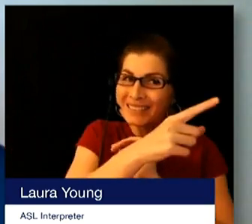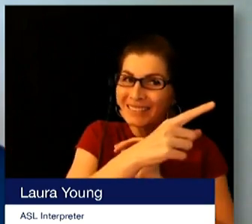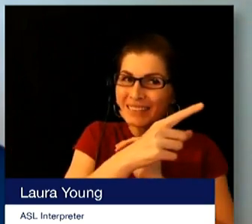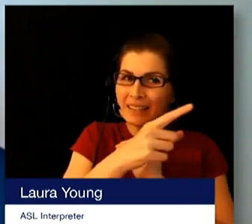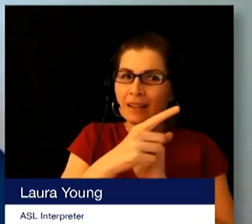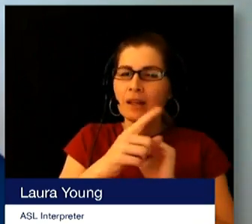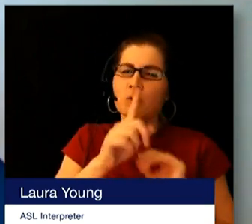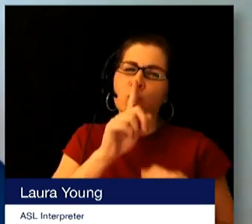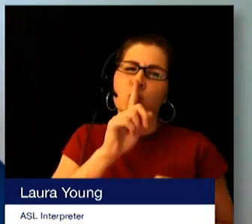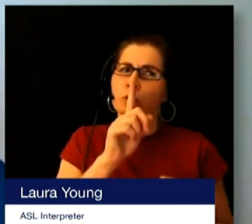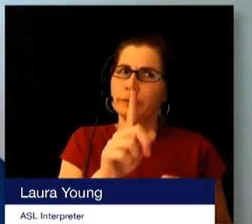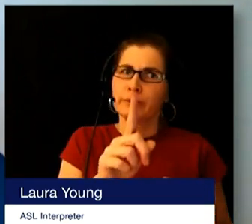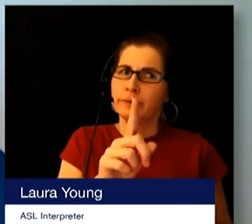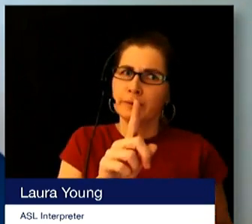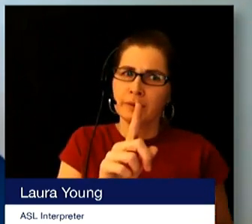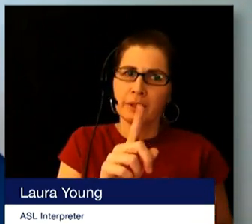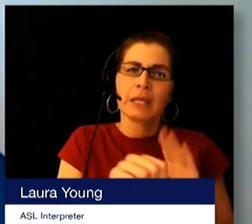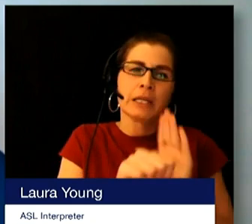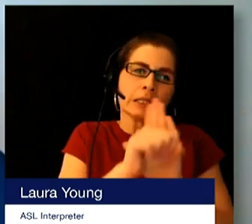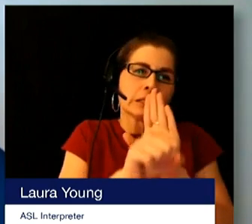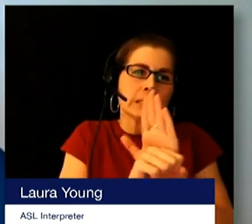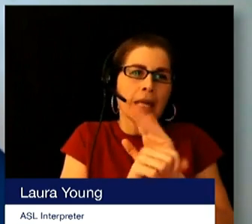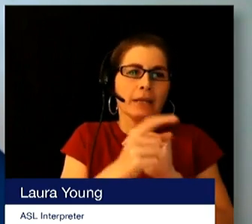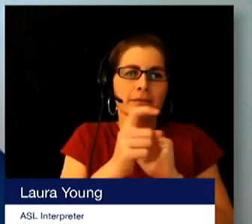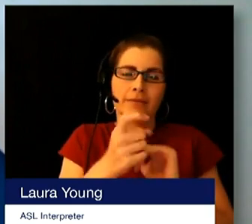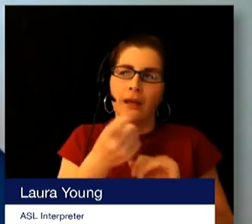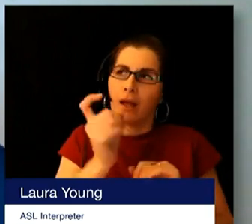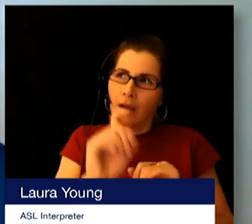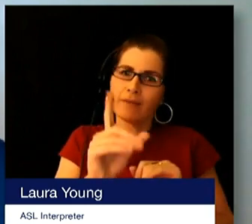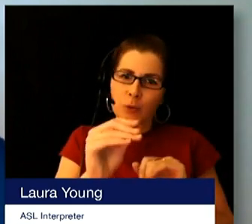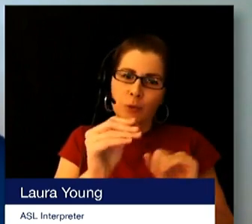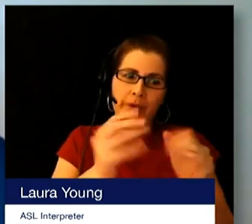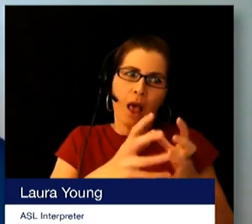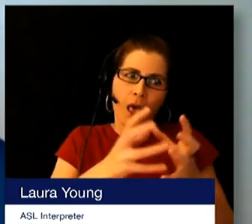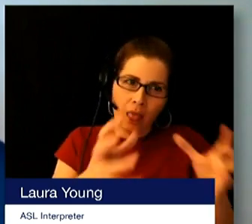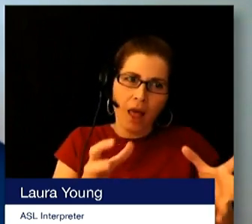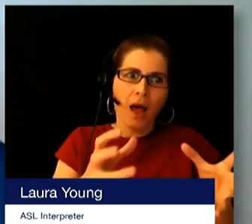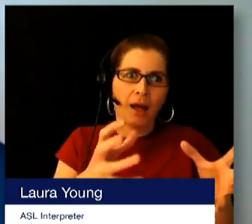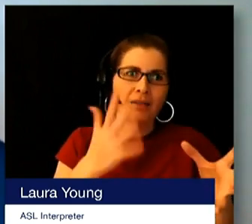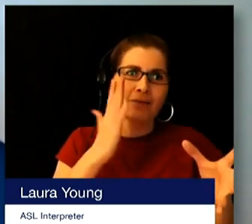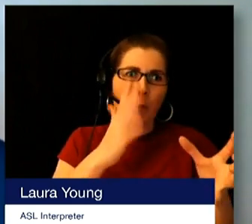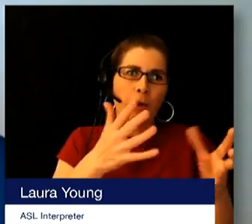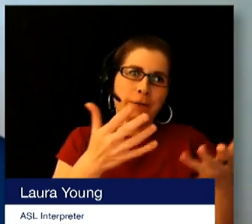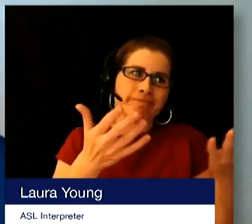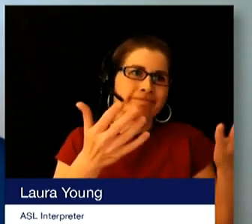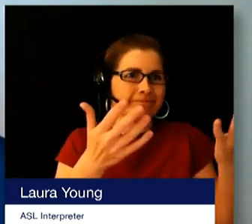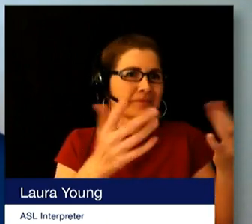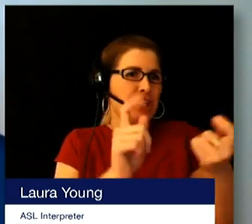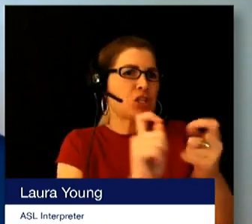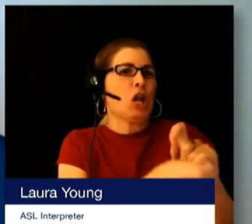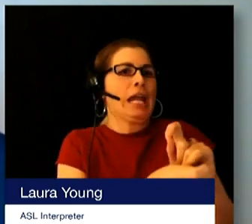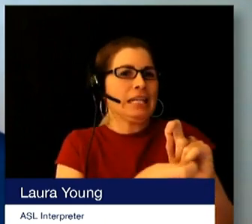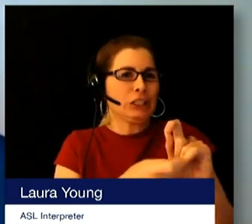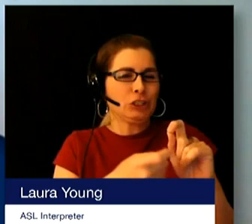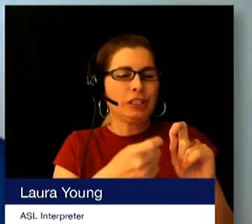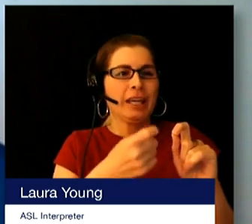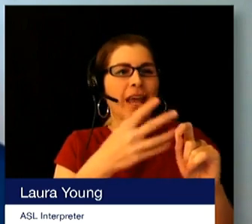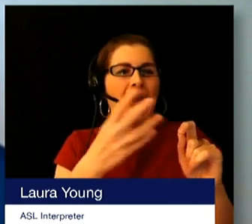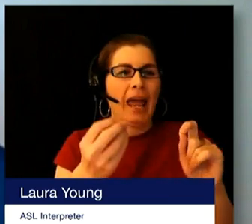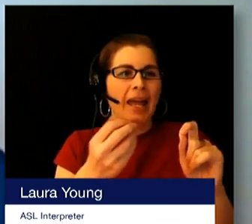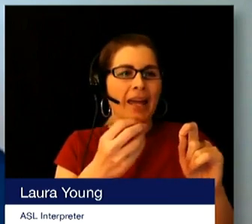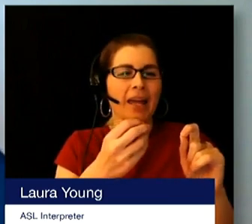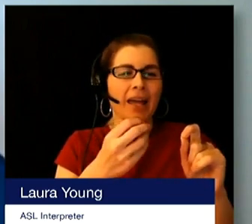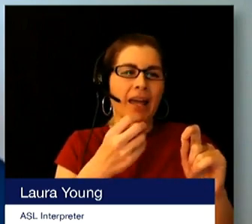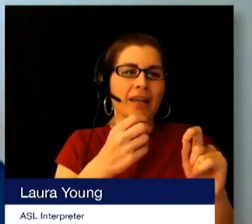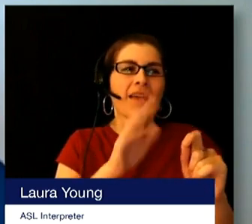much that they must do to correct these misguided and admittedly unintentional